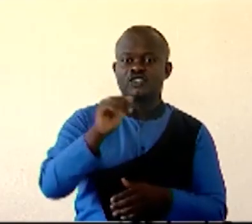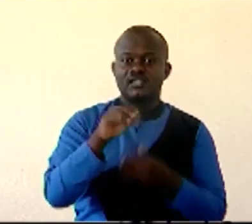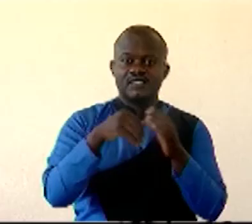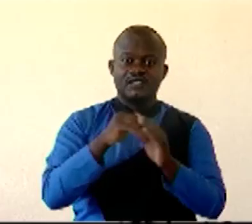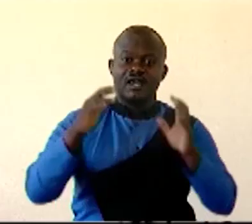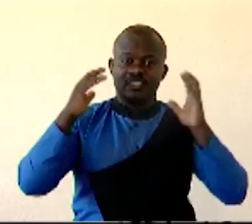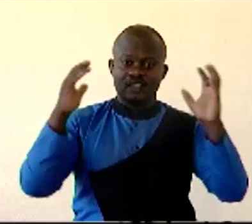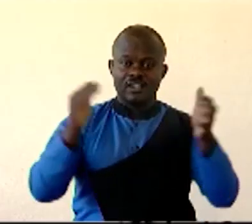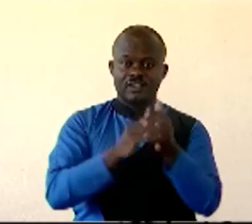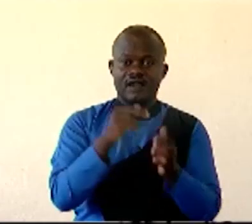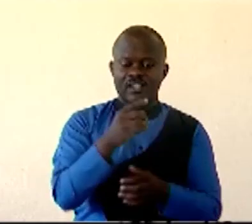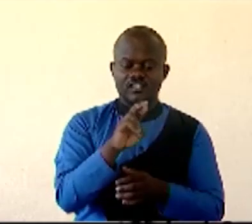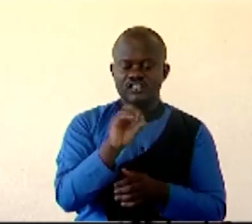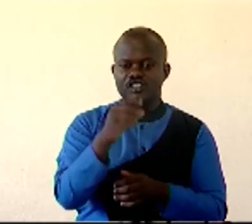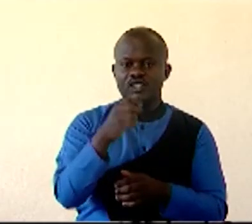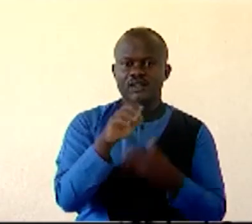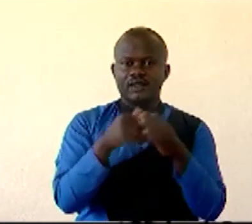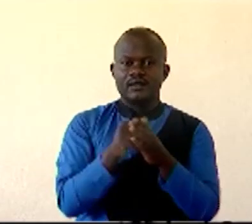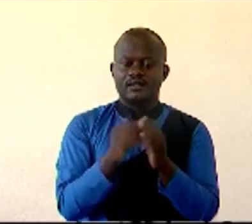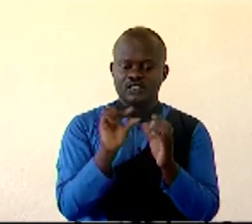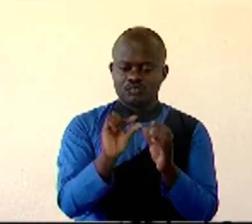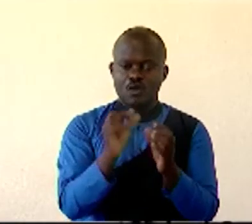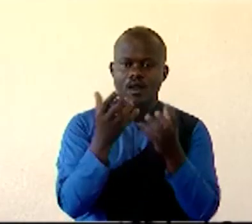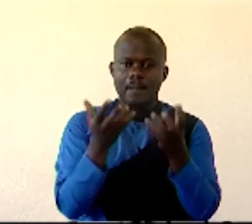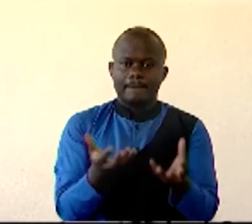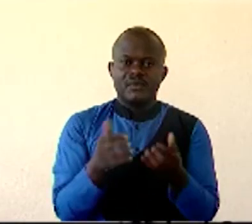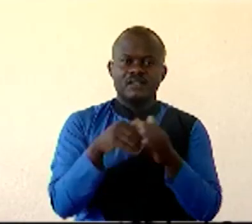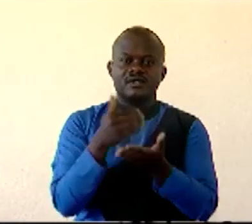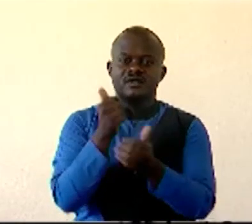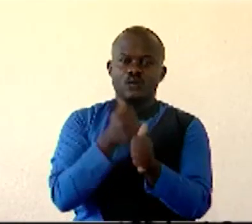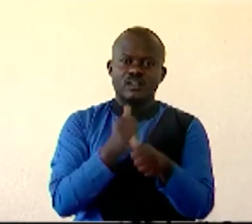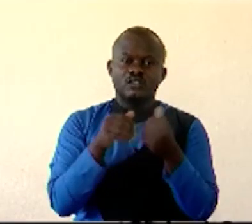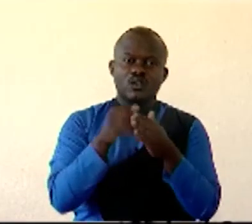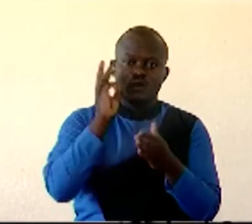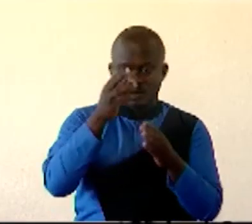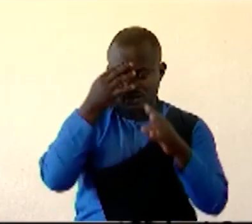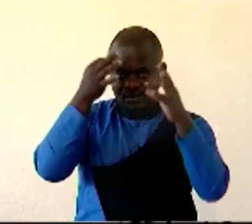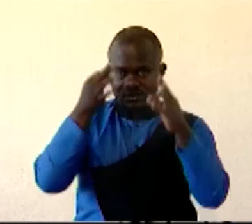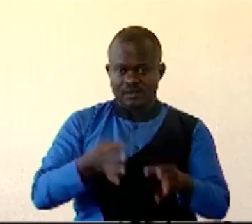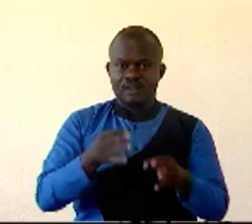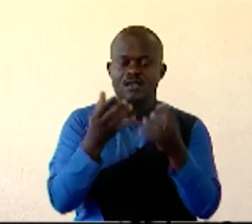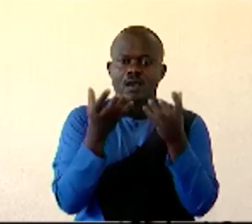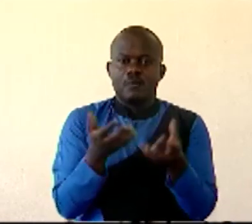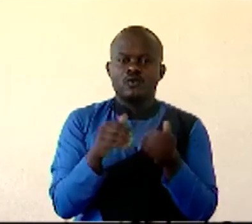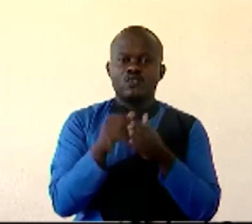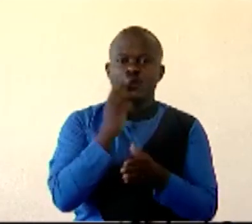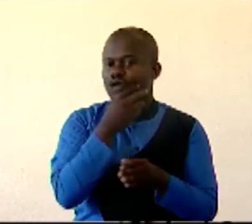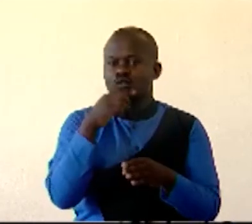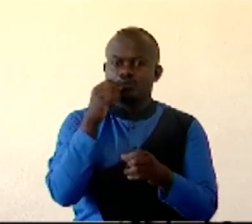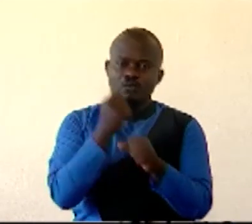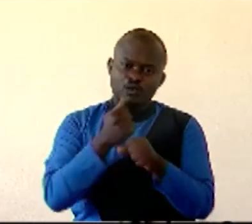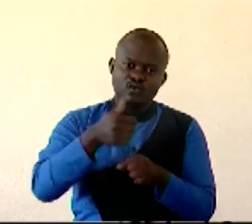and hydrogen in a small amount, the hydrogen is the one which will determine the amount of water to be produced.